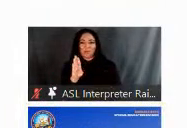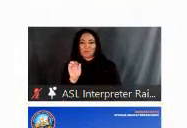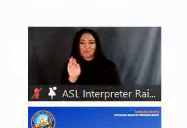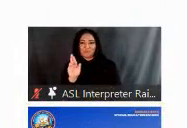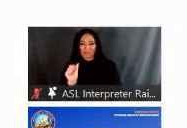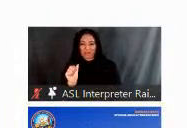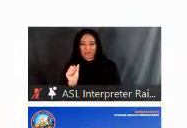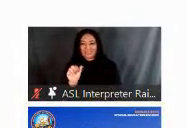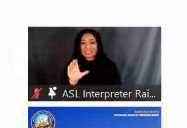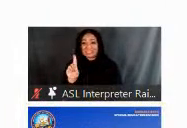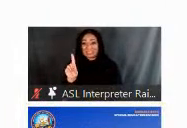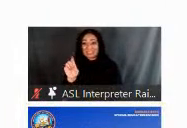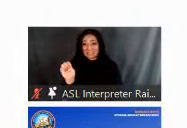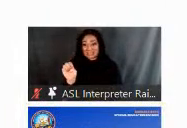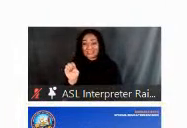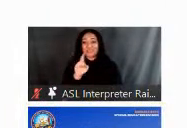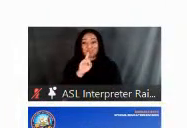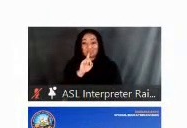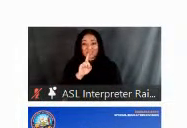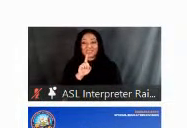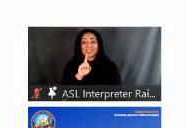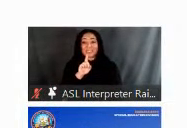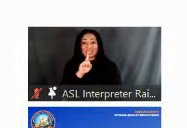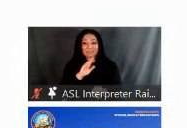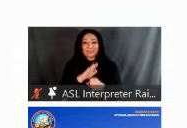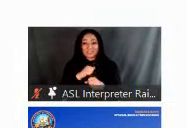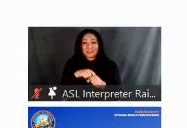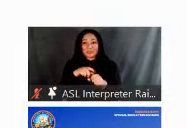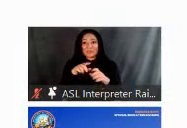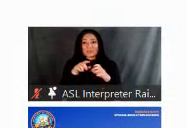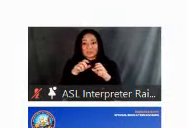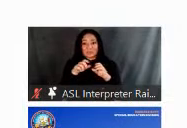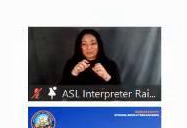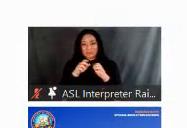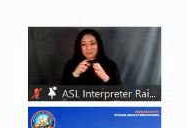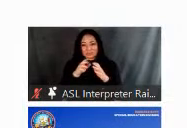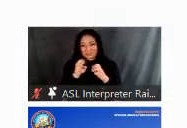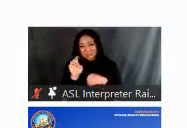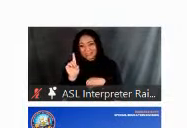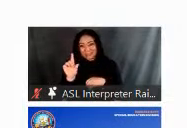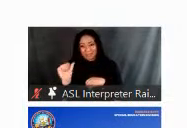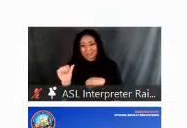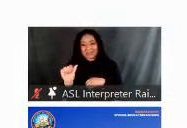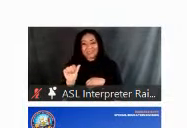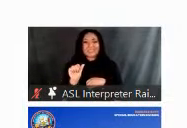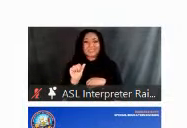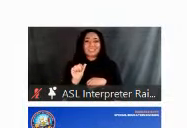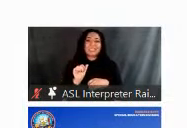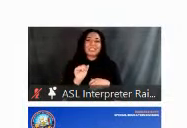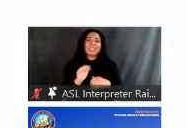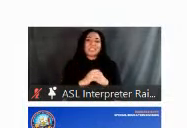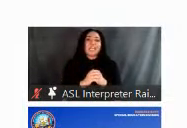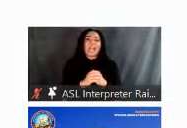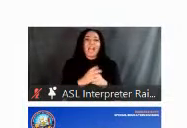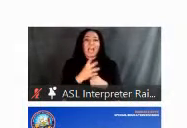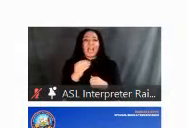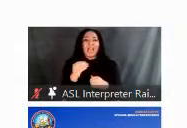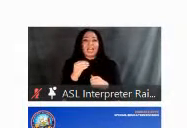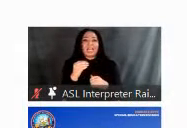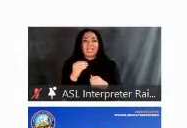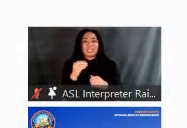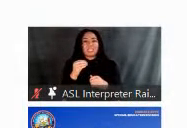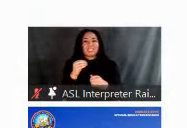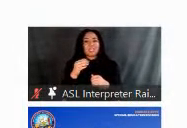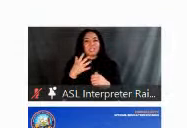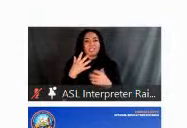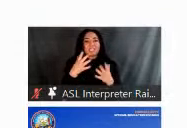CDE is committed to inclusion and are grateful to the workgroup members and members of the public that elevated the importance of centering our learners